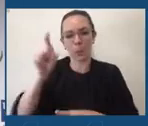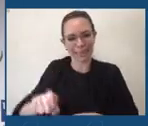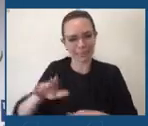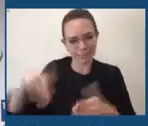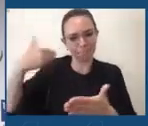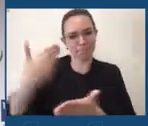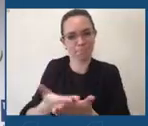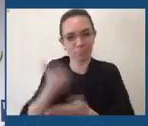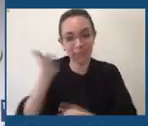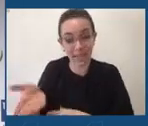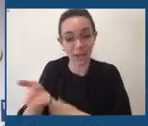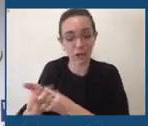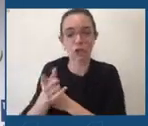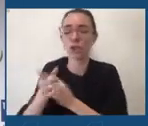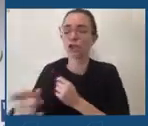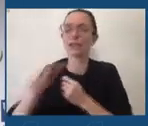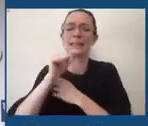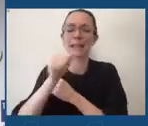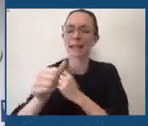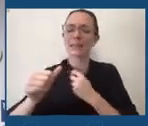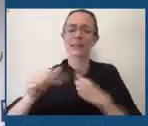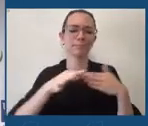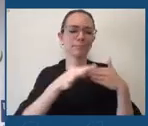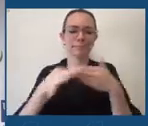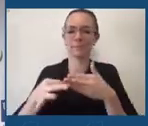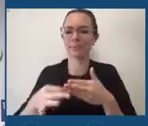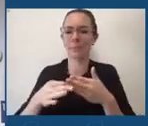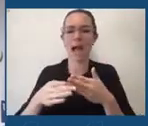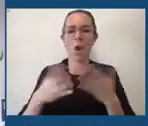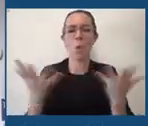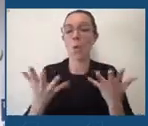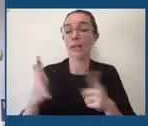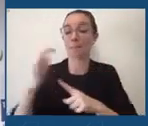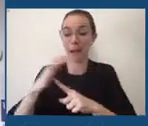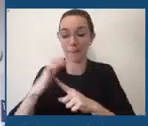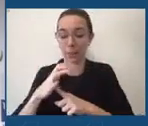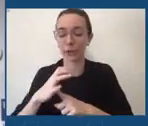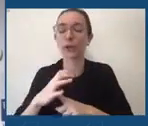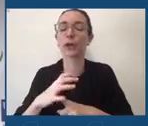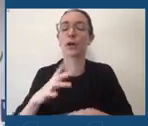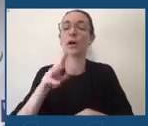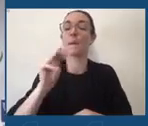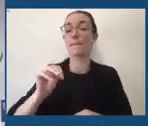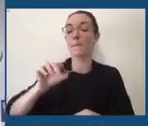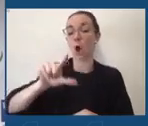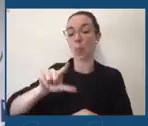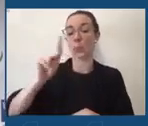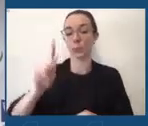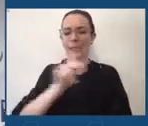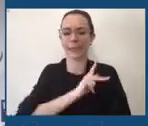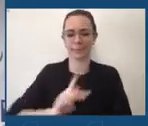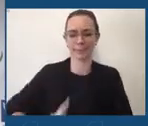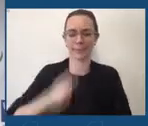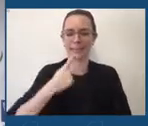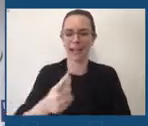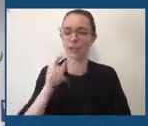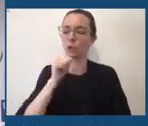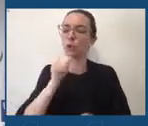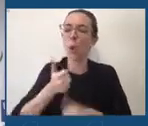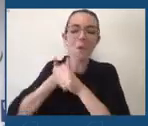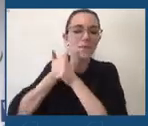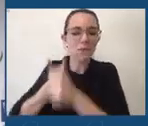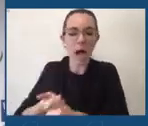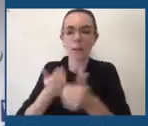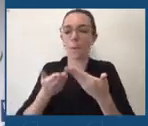And she doesn't go by what is popular. Dr. King used to say that you do not follow public opinion,